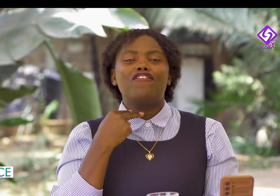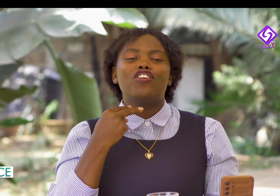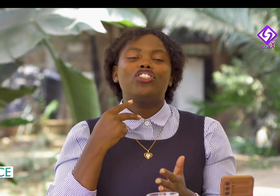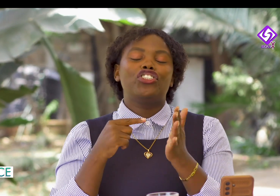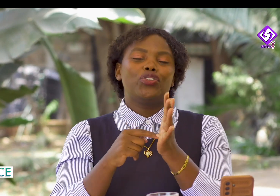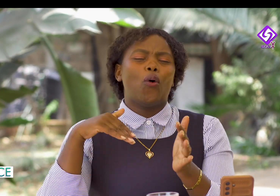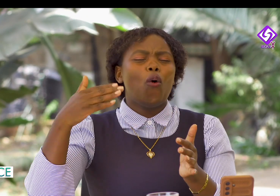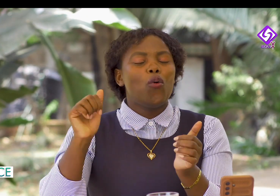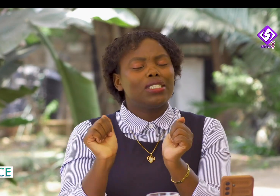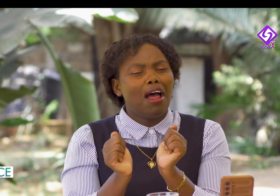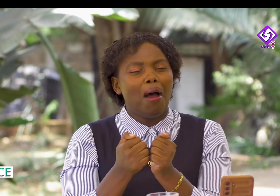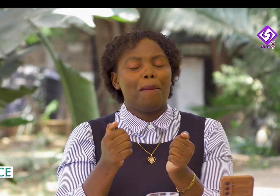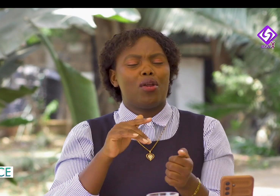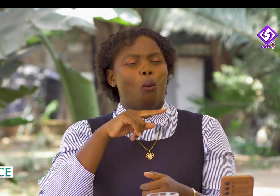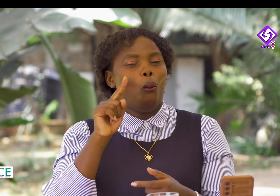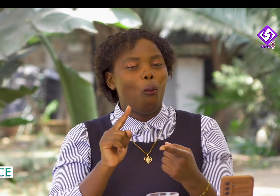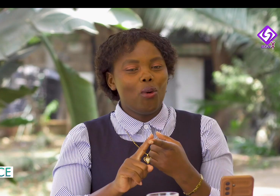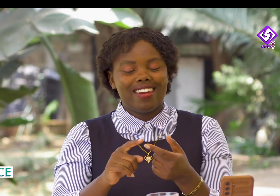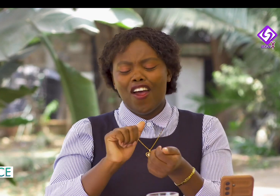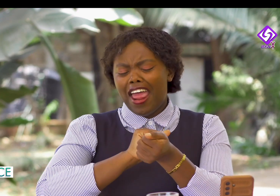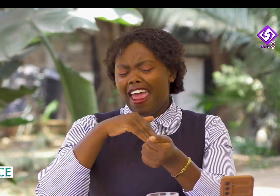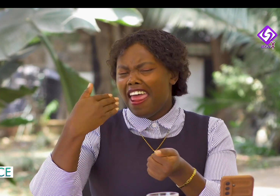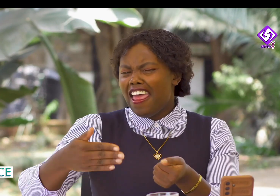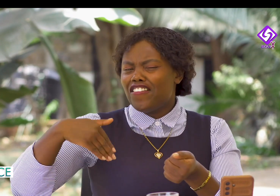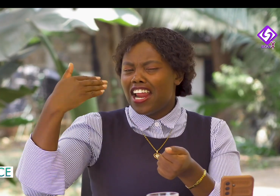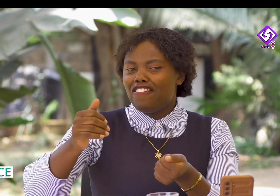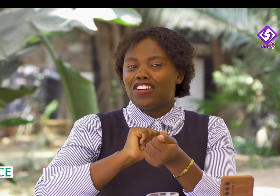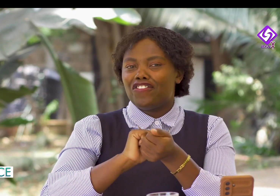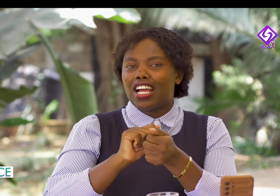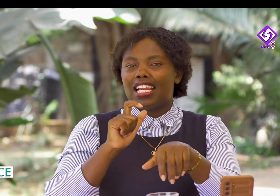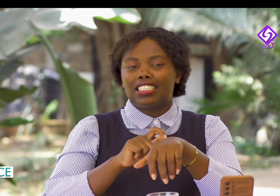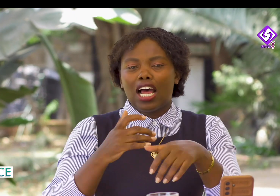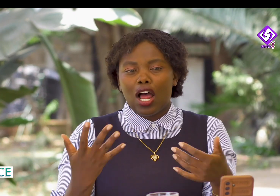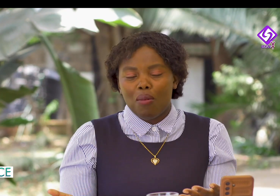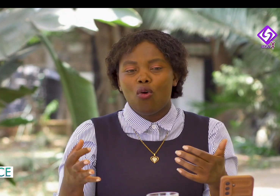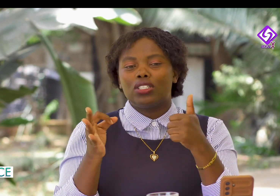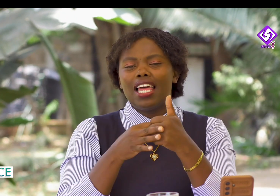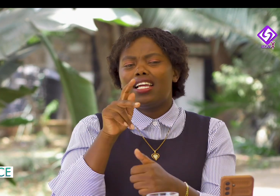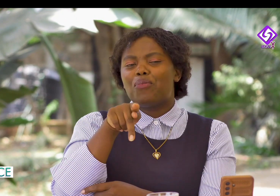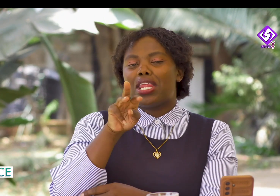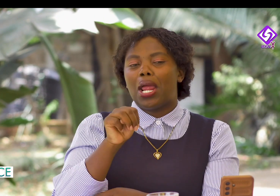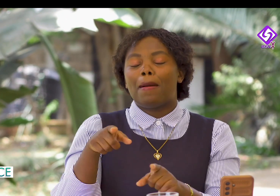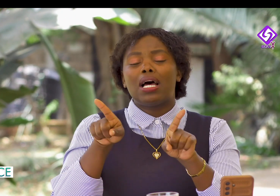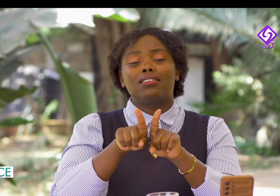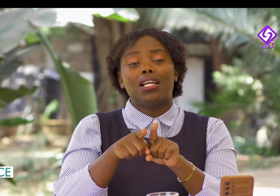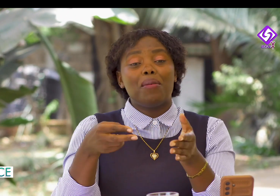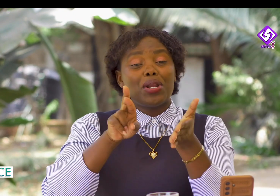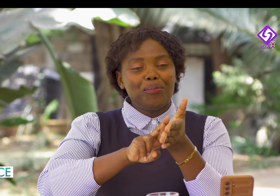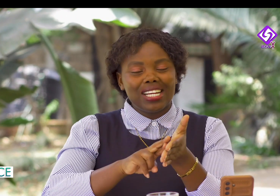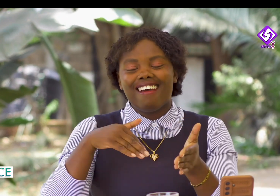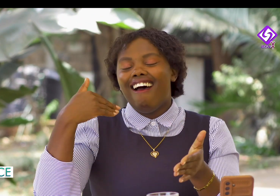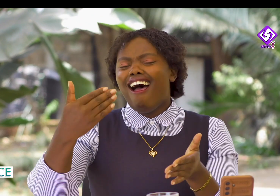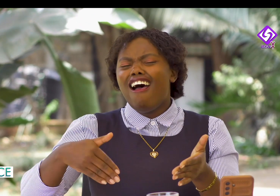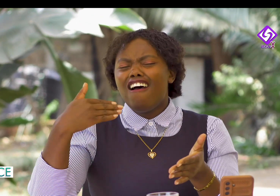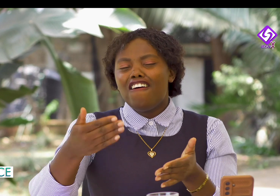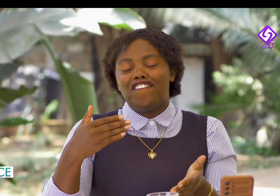Don't forget, the Voice Show always airs every Friday at 8 p.m.